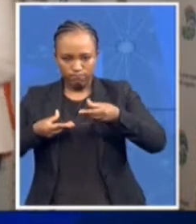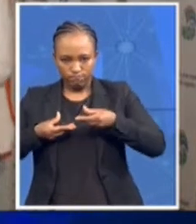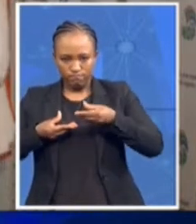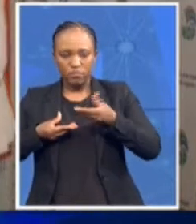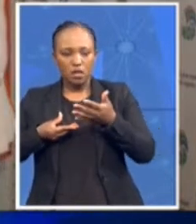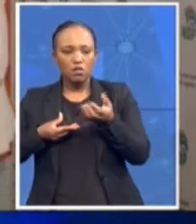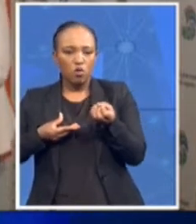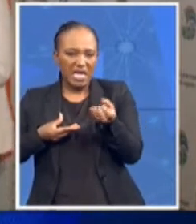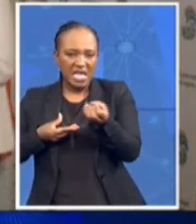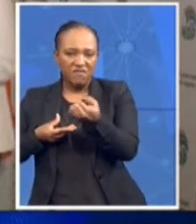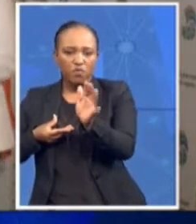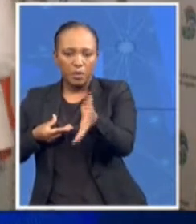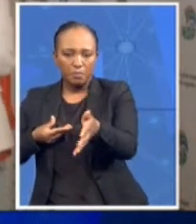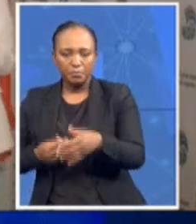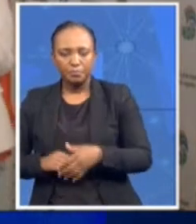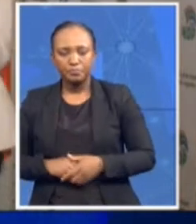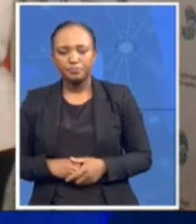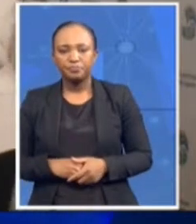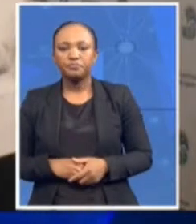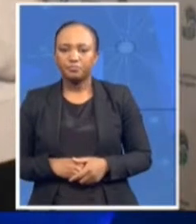Thank you very much, Minister. Thank you.